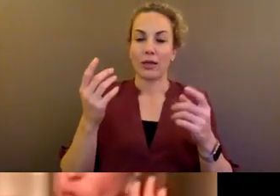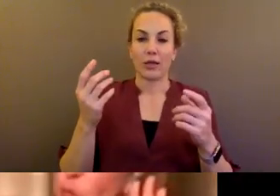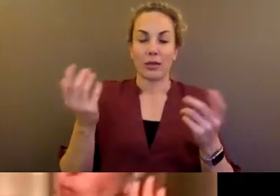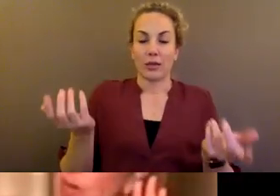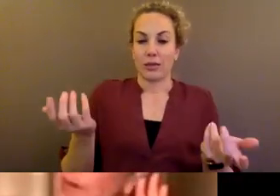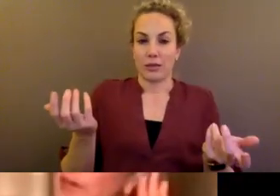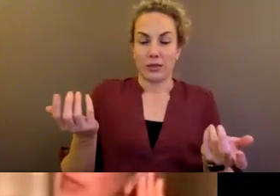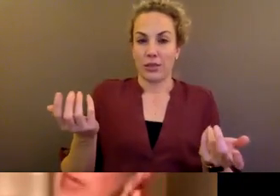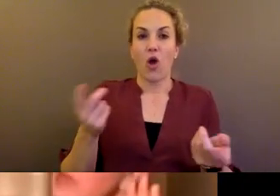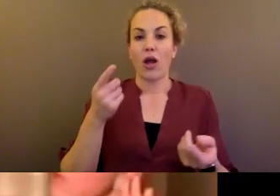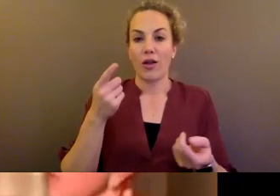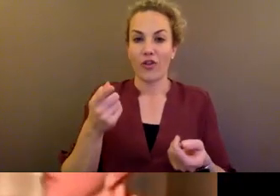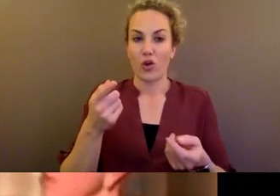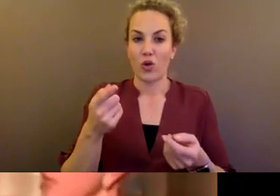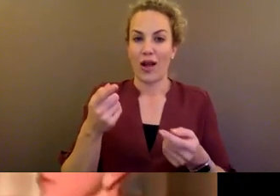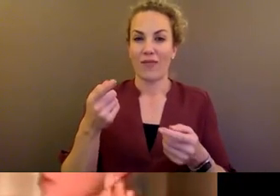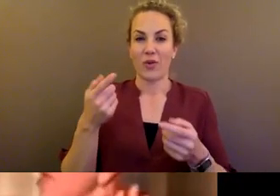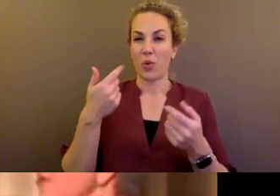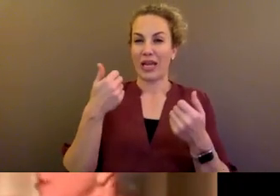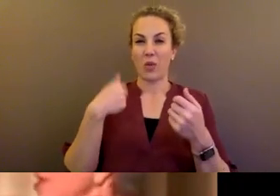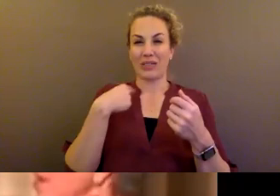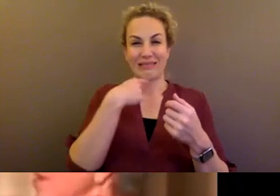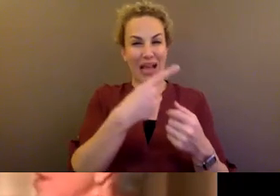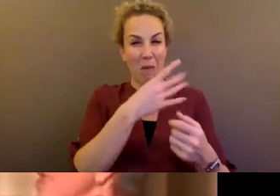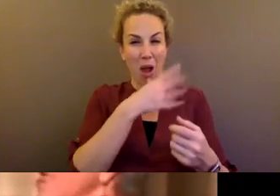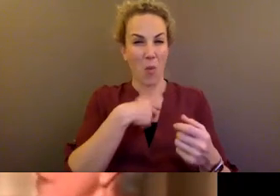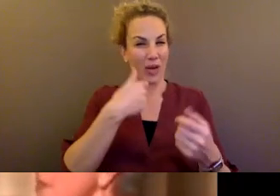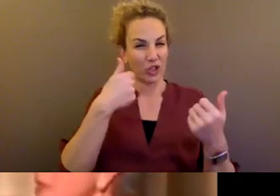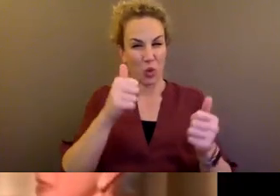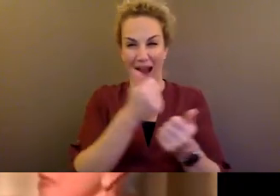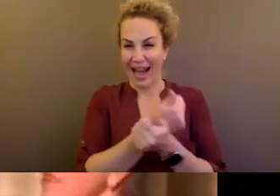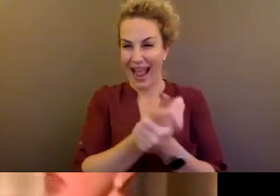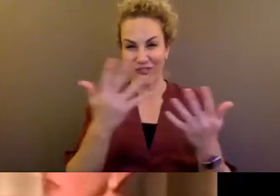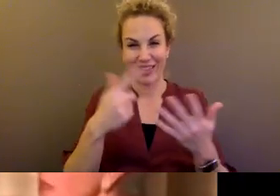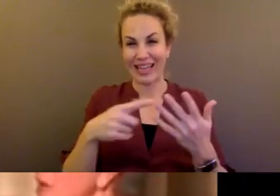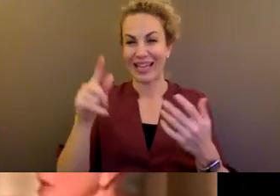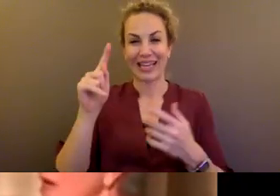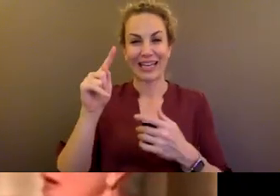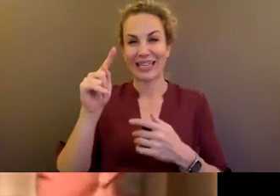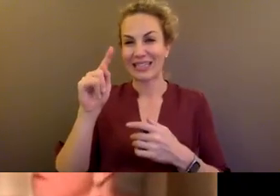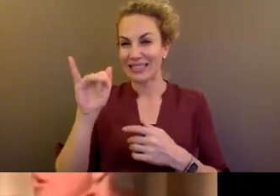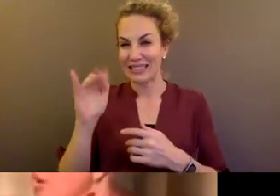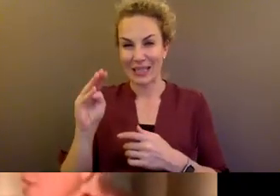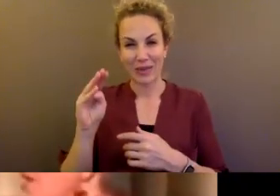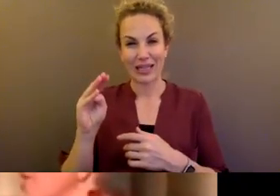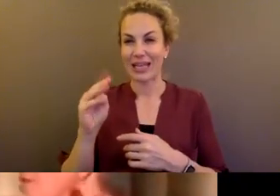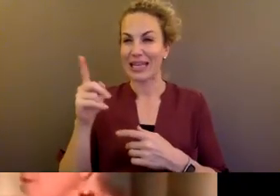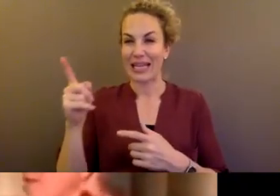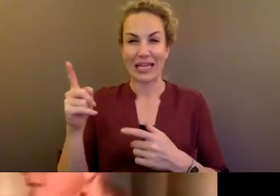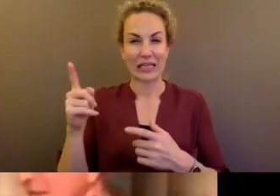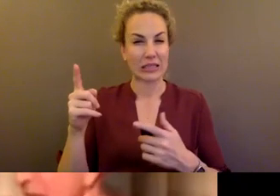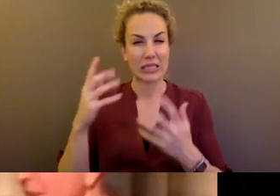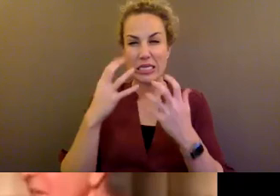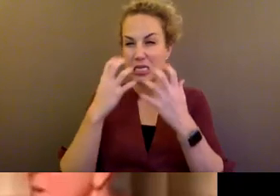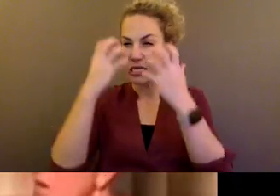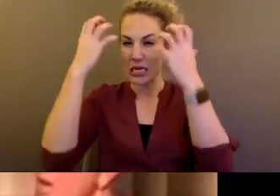So if you get to the point where you say, we tried everything, and Timothy is just a mess all afternoon,